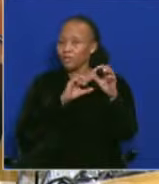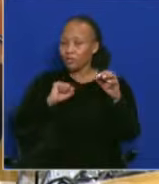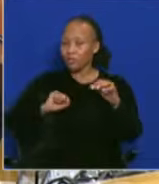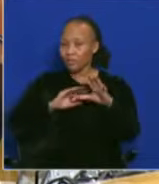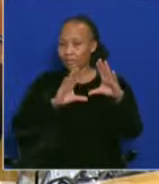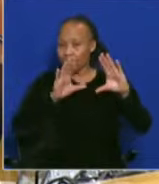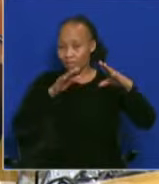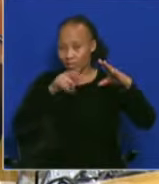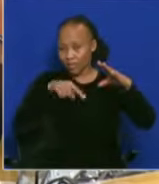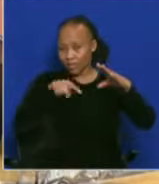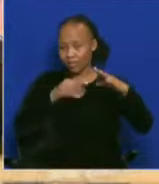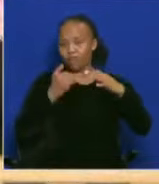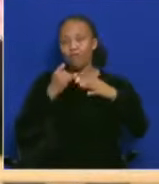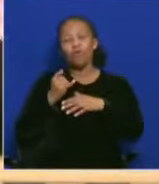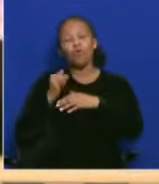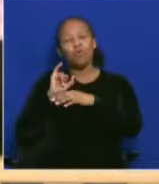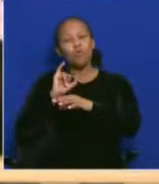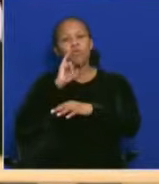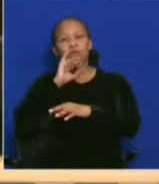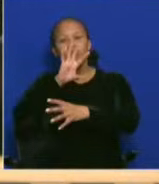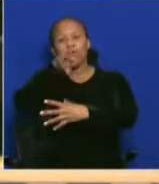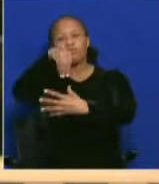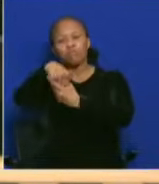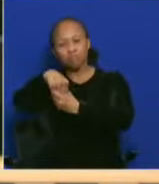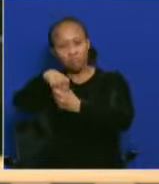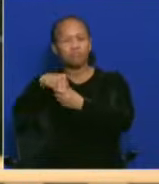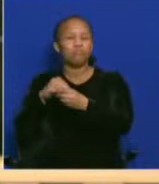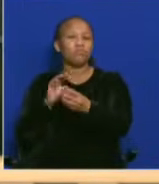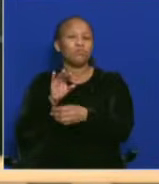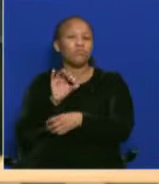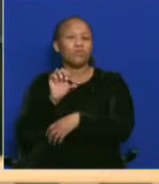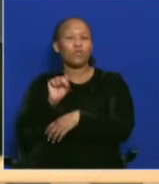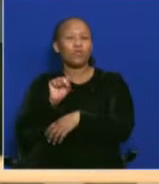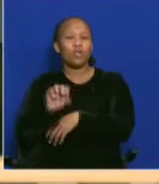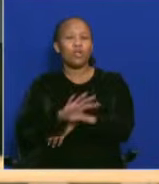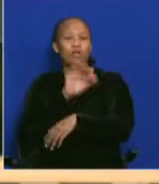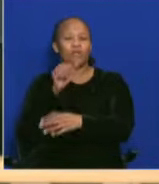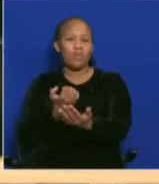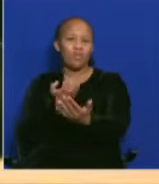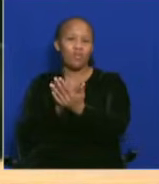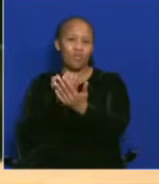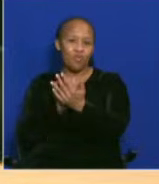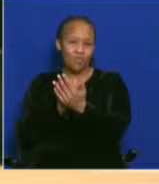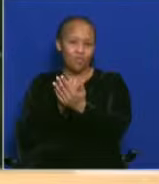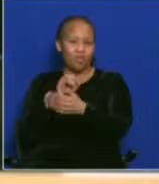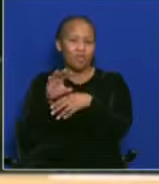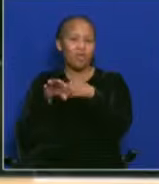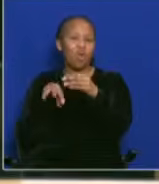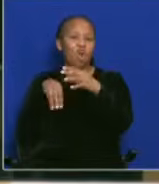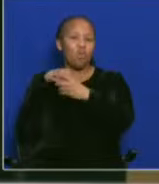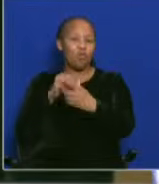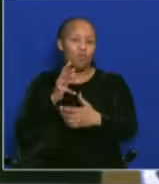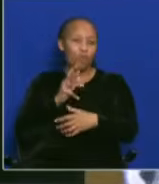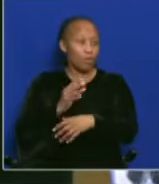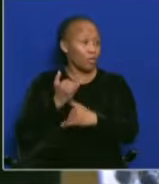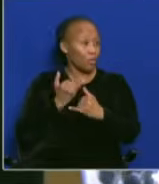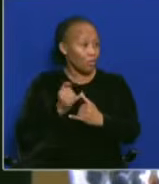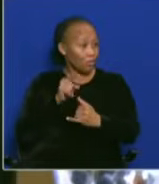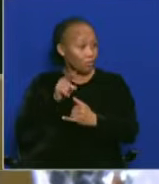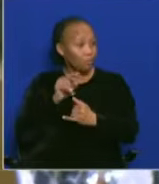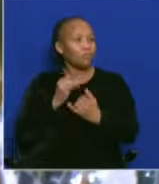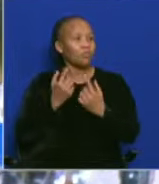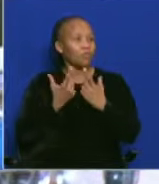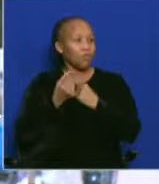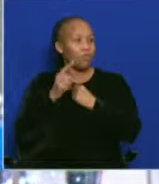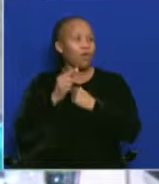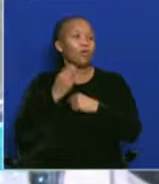economy. Carney Links is the holder of a valid cigarette manufacturing license issued by SARS in terms of the Custom and Excise Act, a copy of